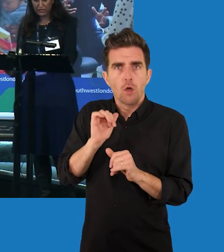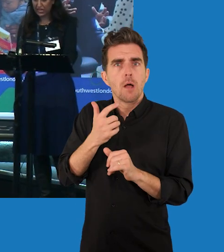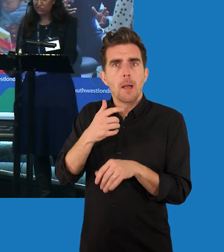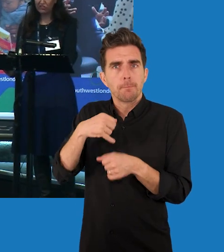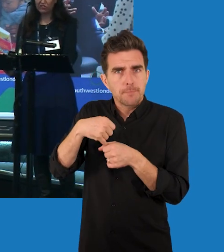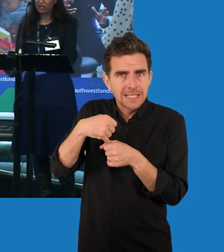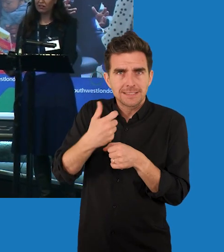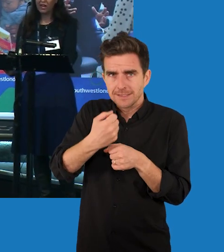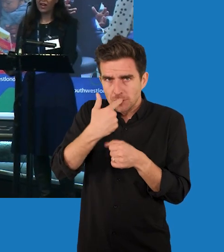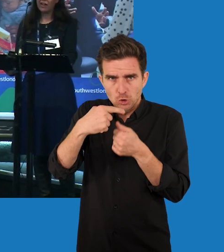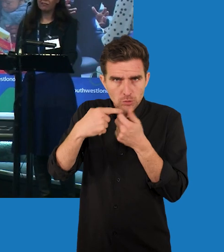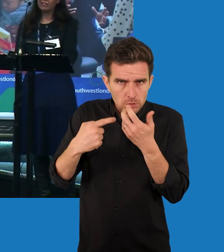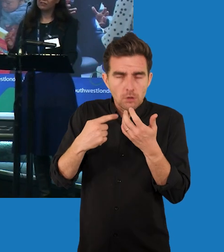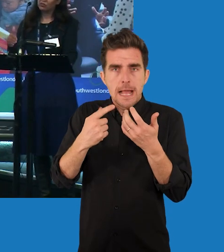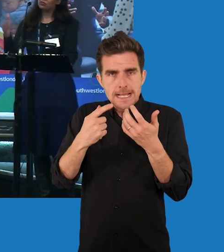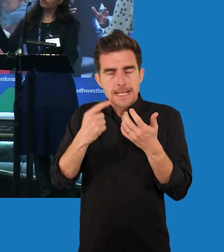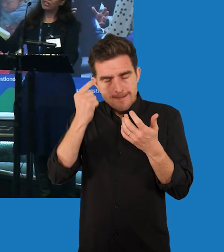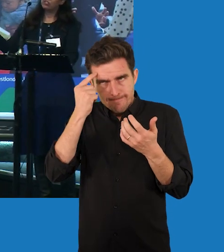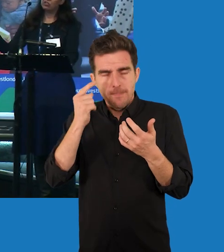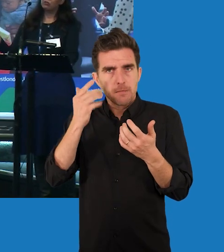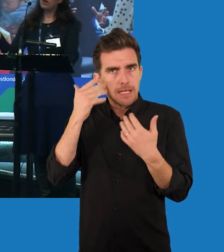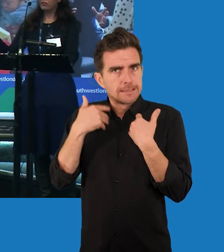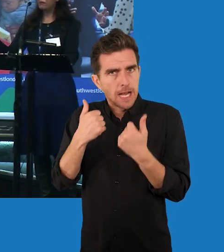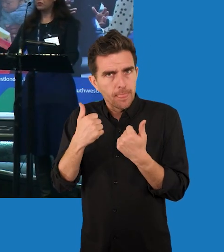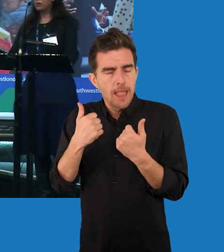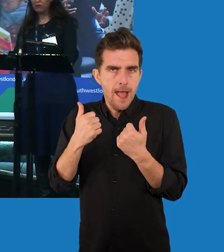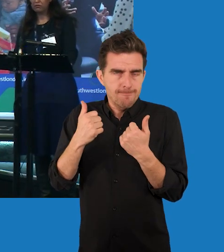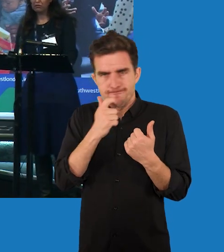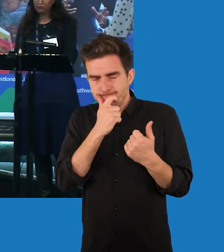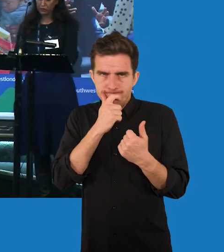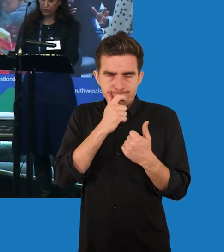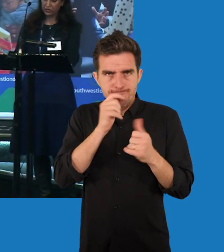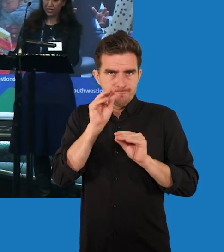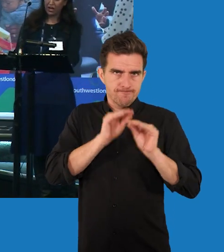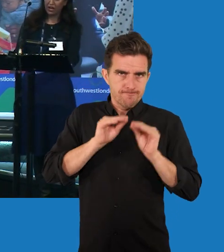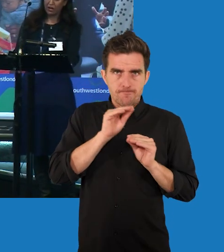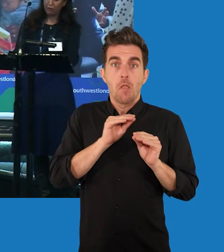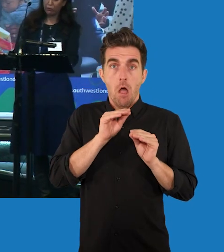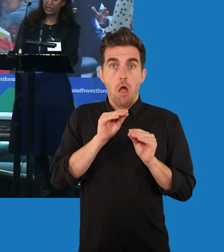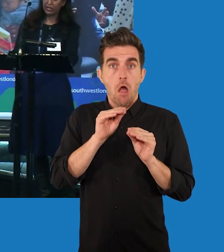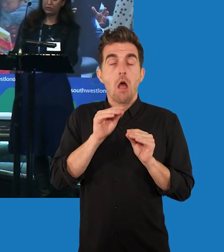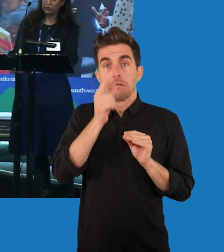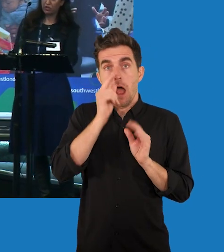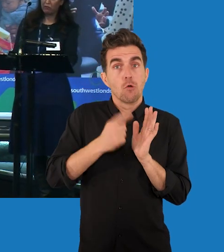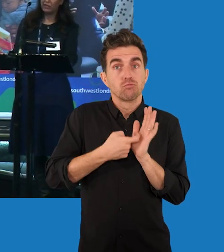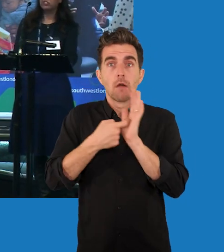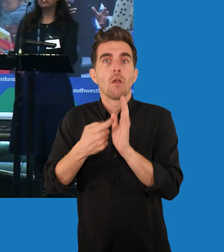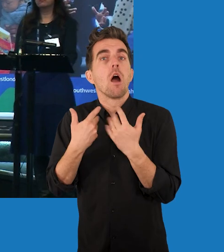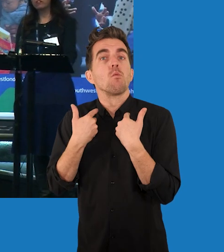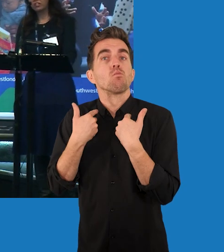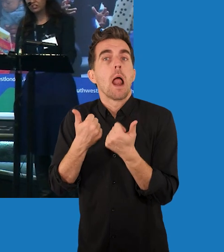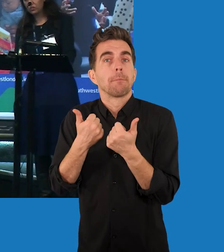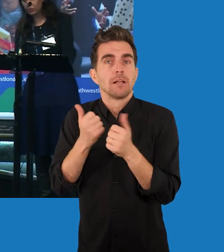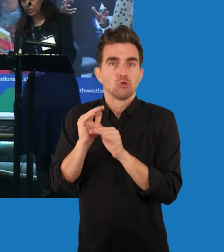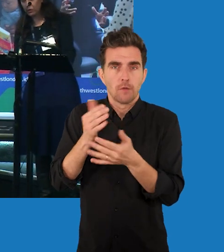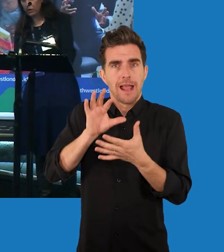of her medication done, and that sort of led to other mental health input. We also managed to